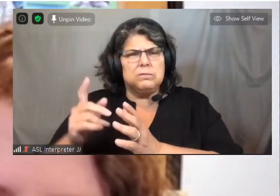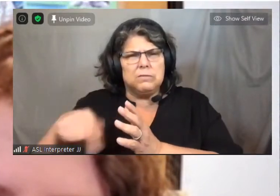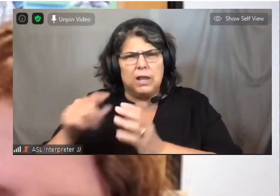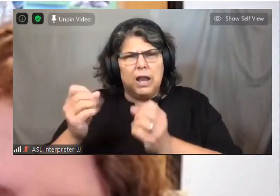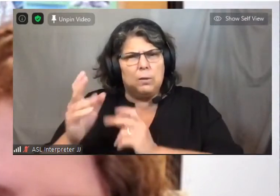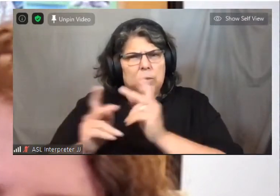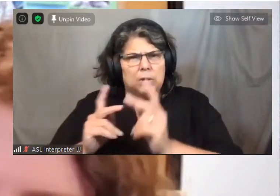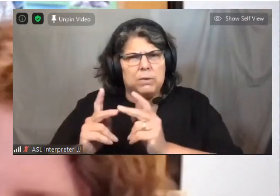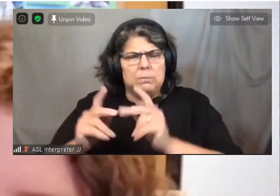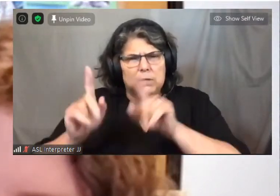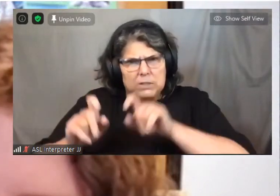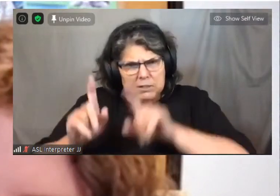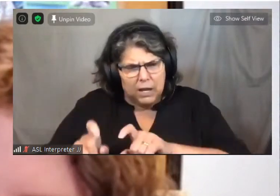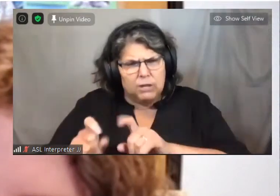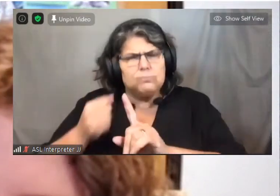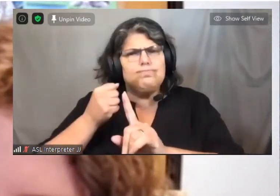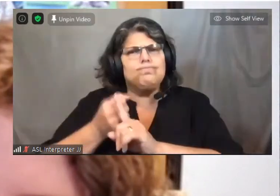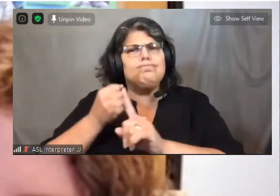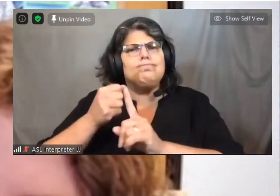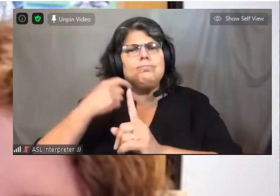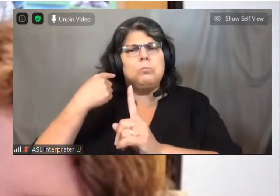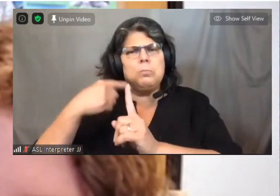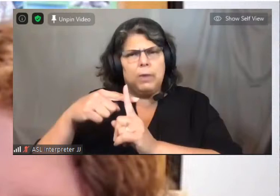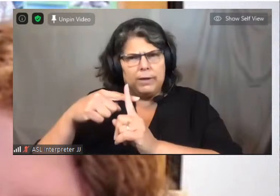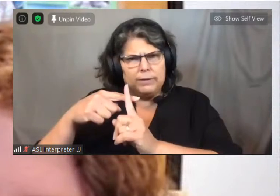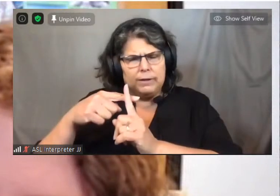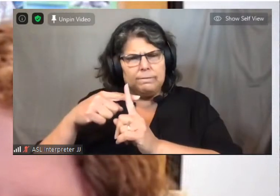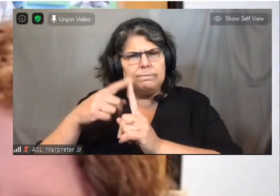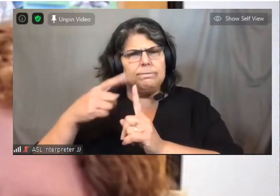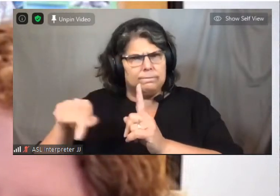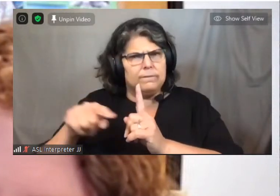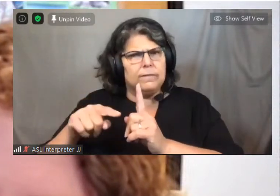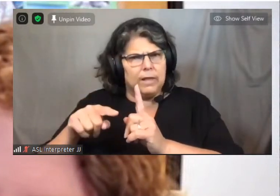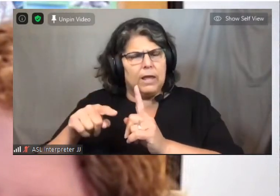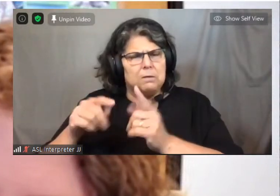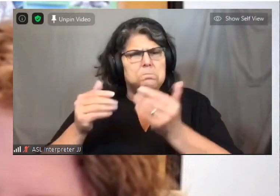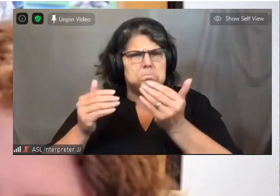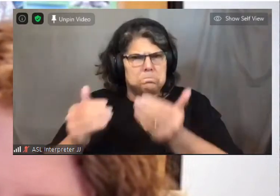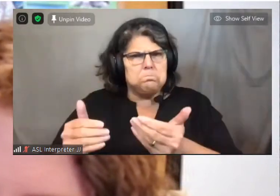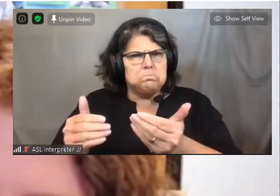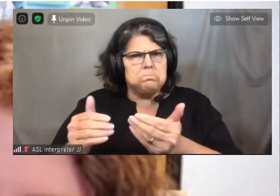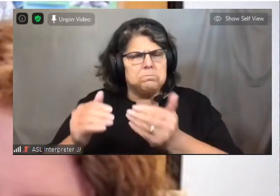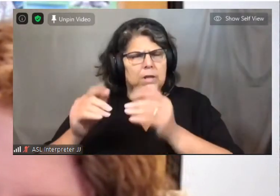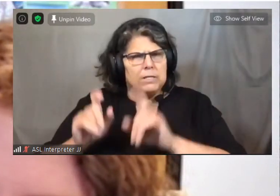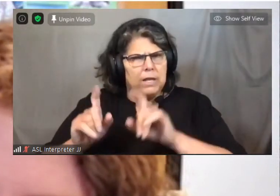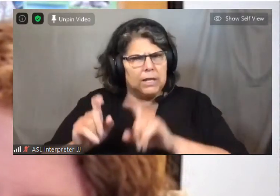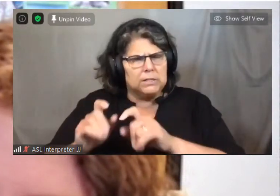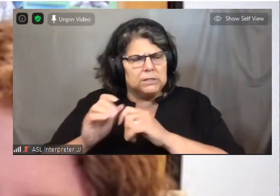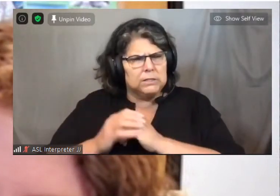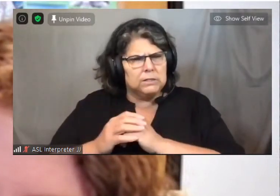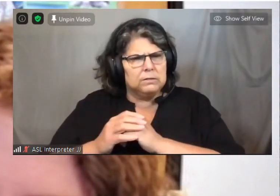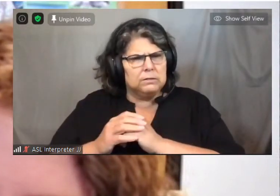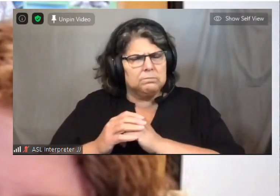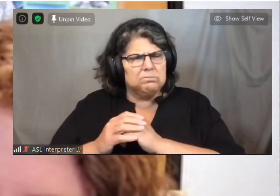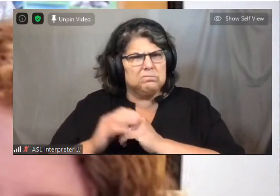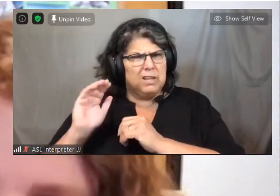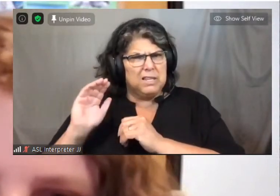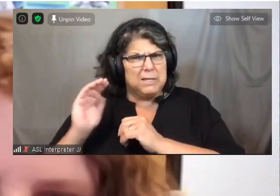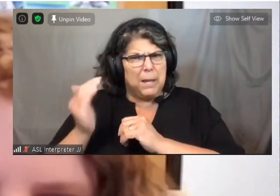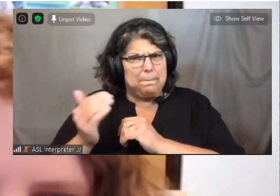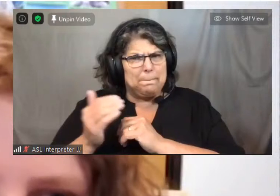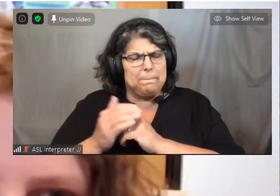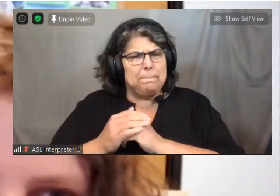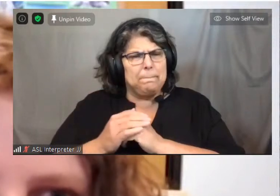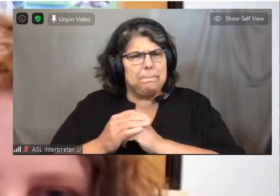positive, that they participate in. And it appeared that